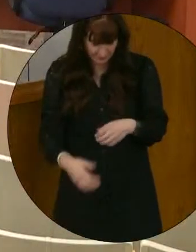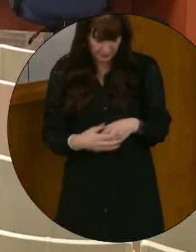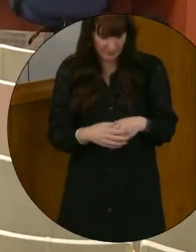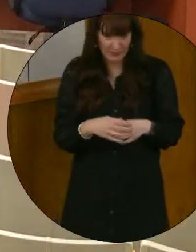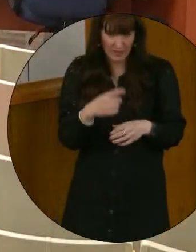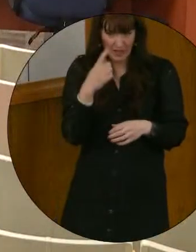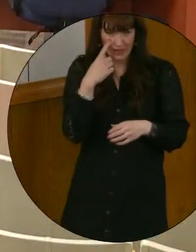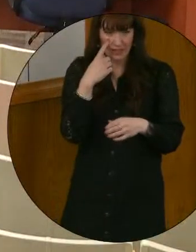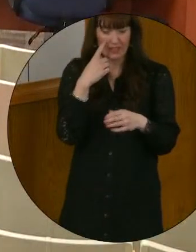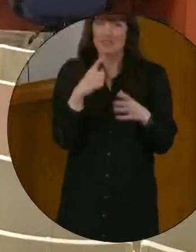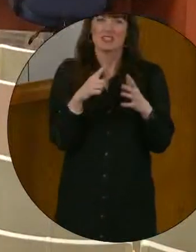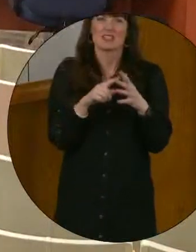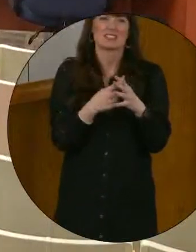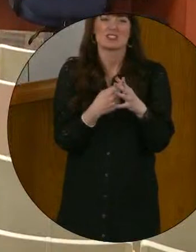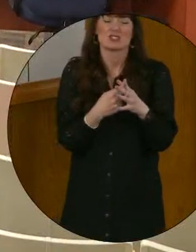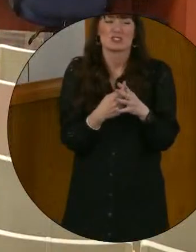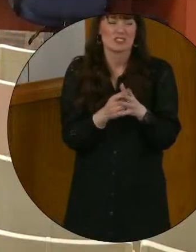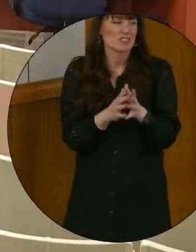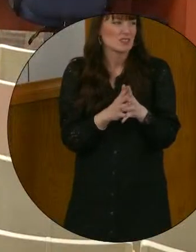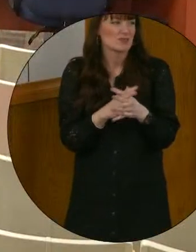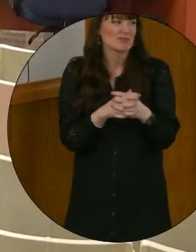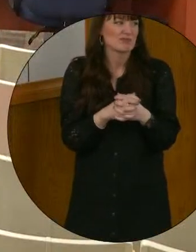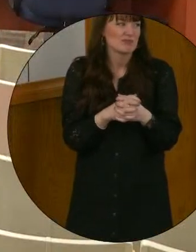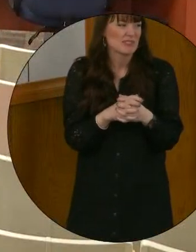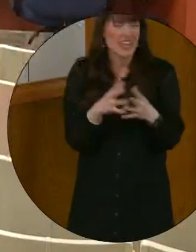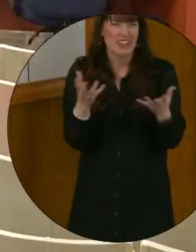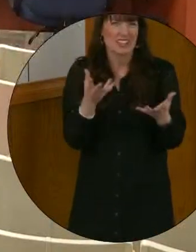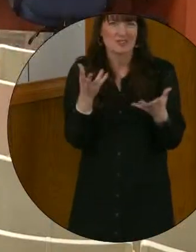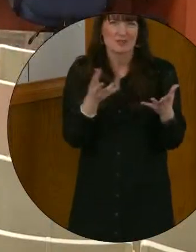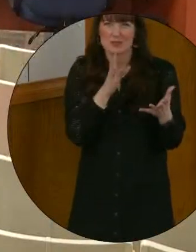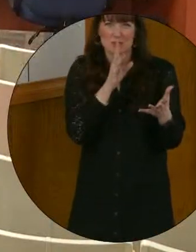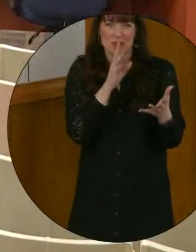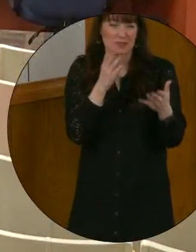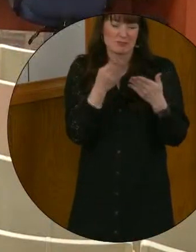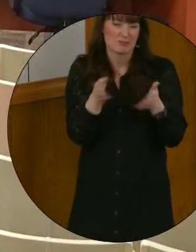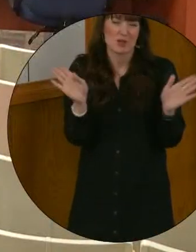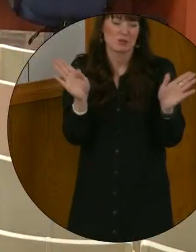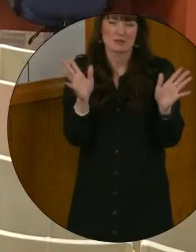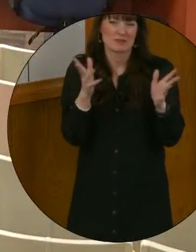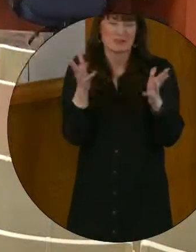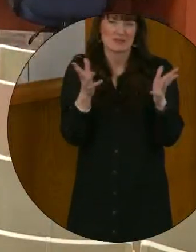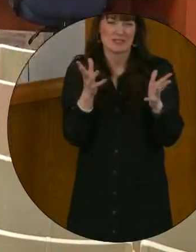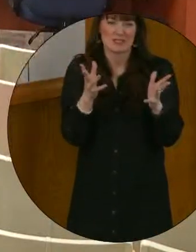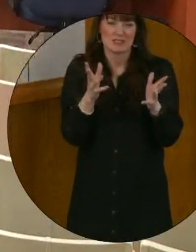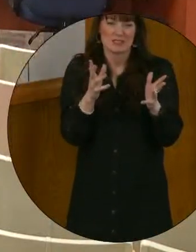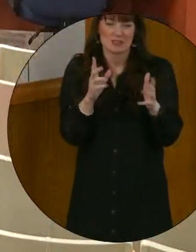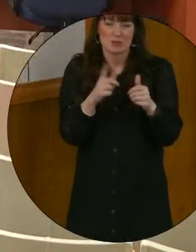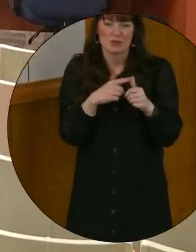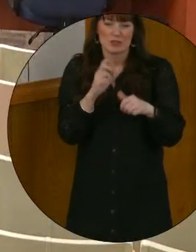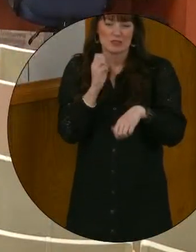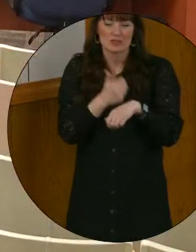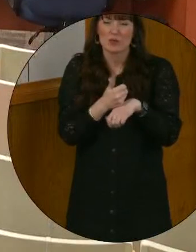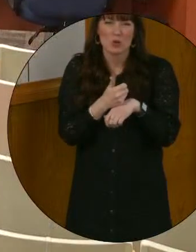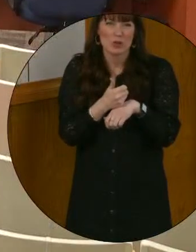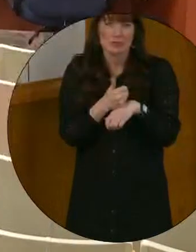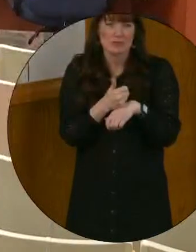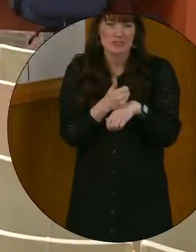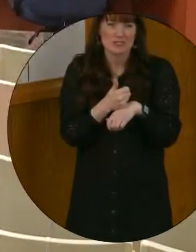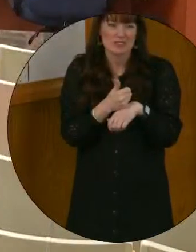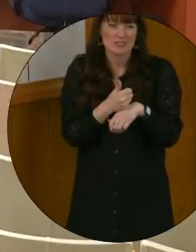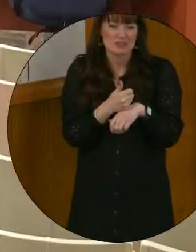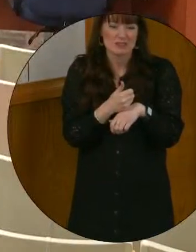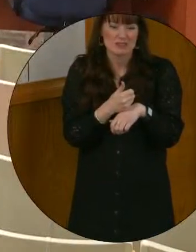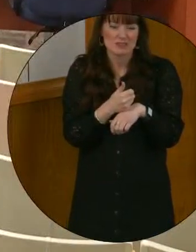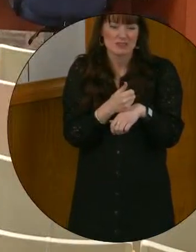think initially when they first were, and I'm just speaking candidly, I think initially when they were first formed, they had a really